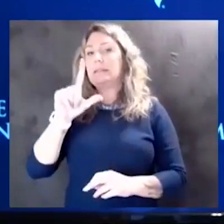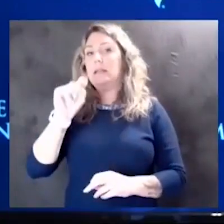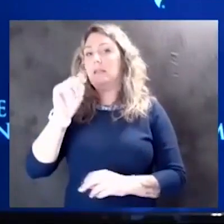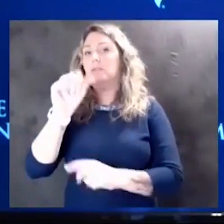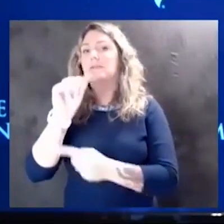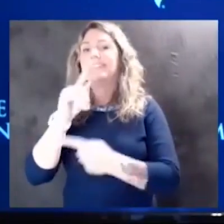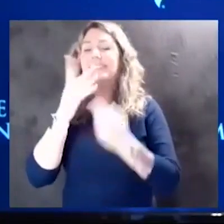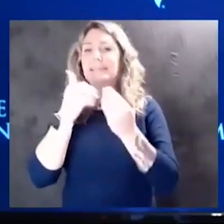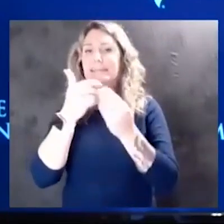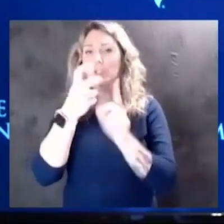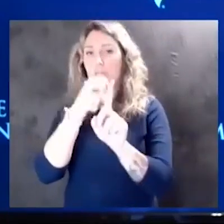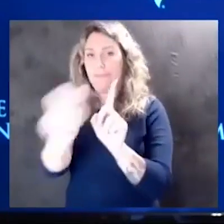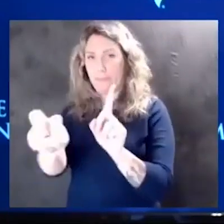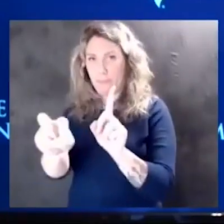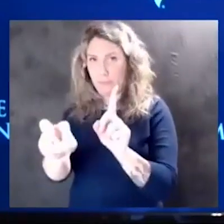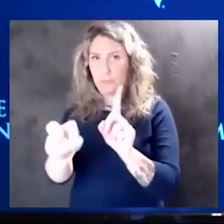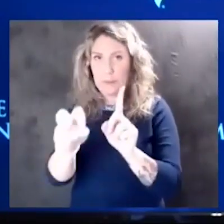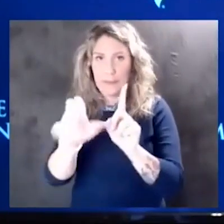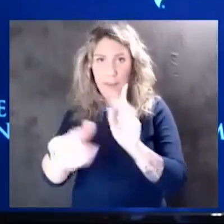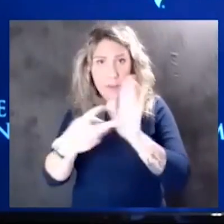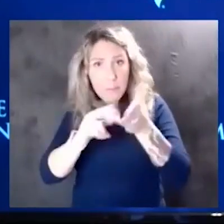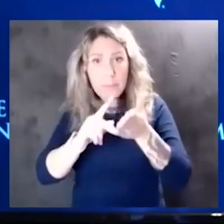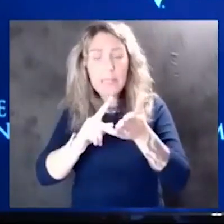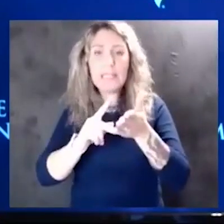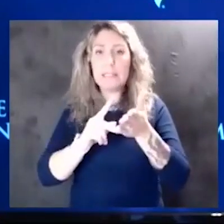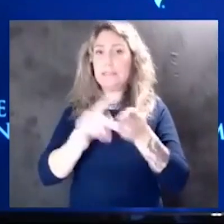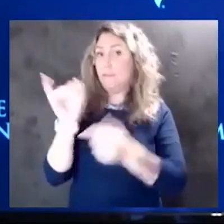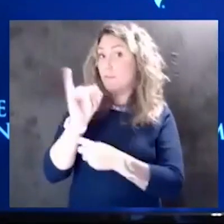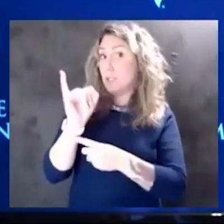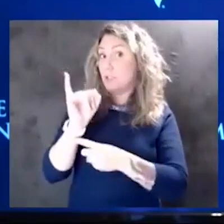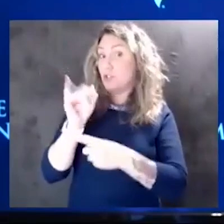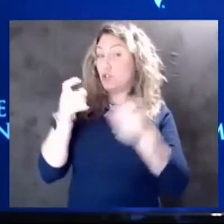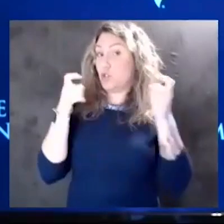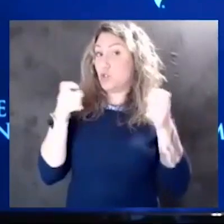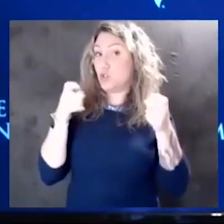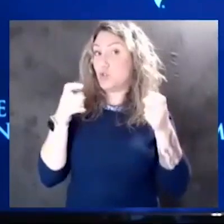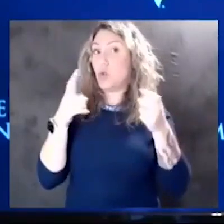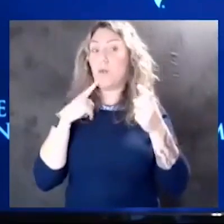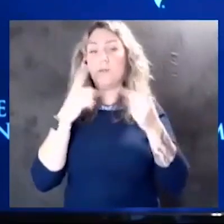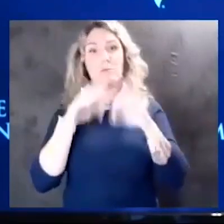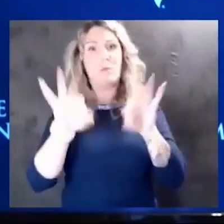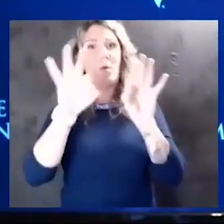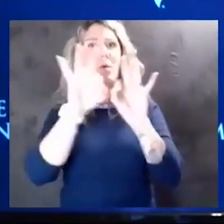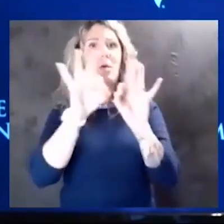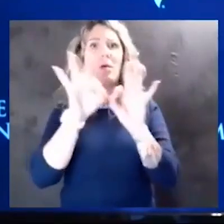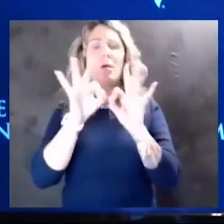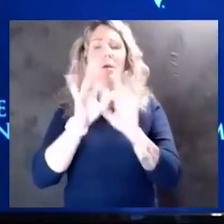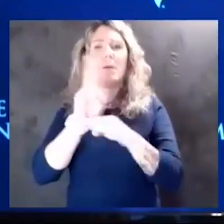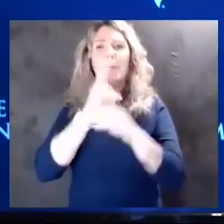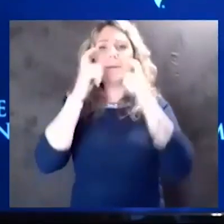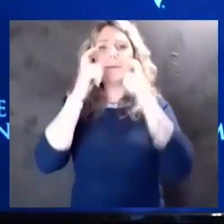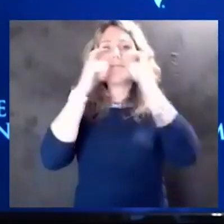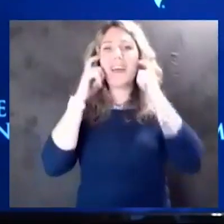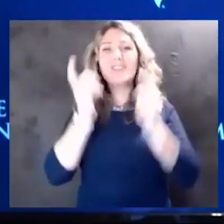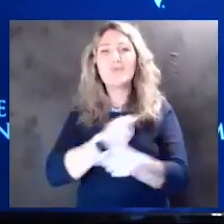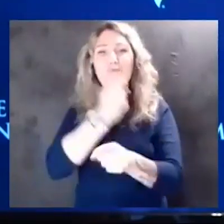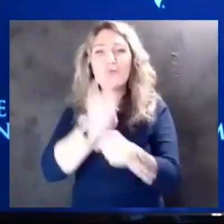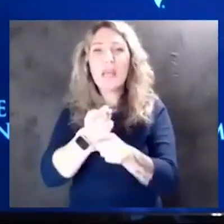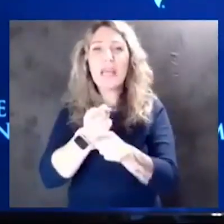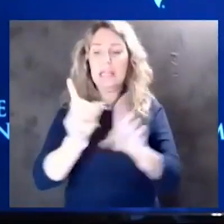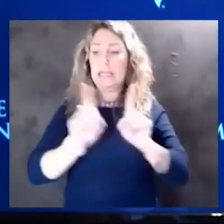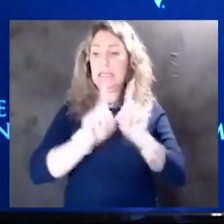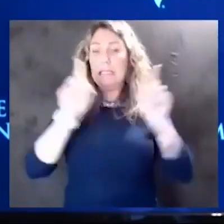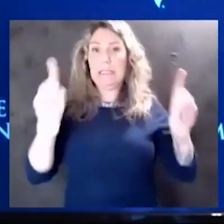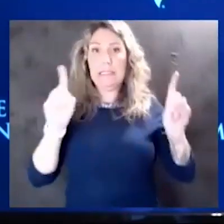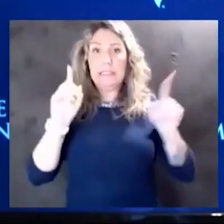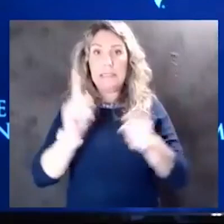key parts of infection control that much more important. Wear your mask correctly, distance correctly.